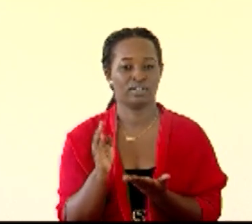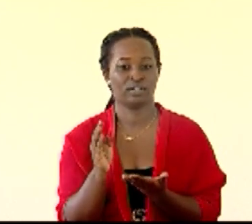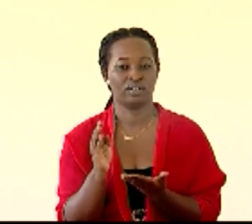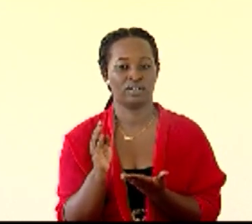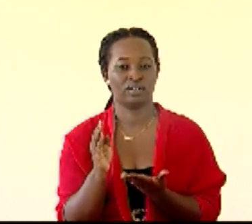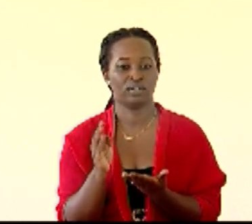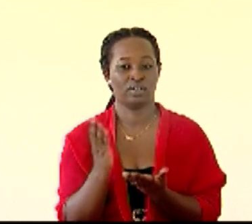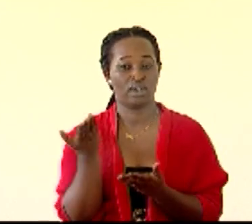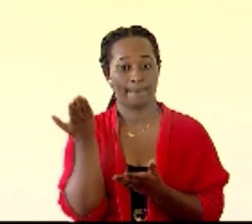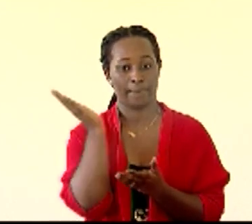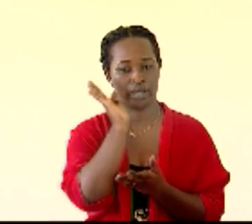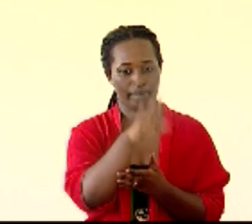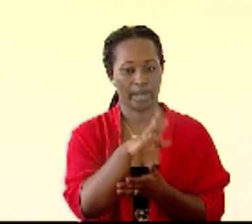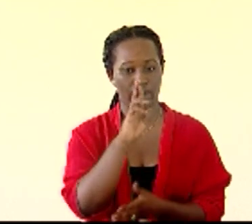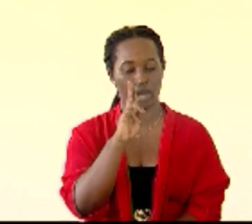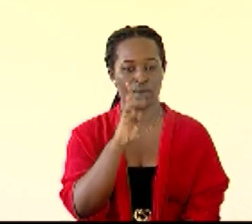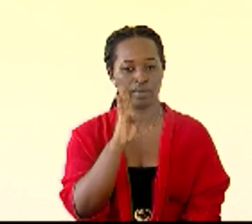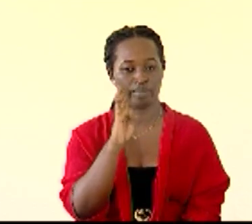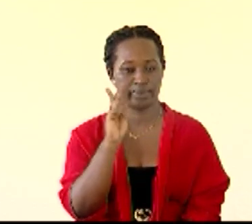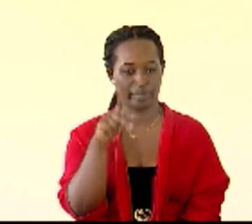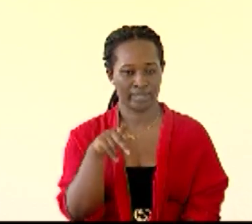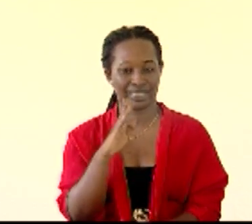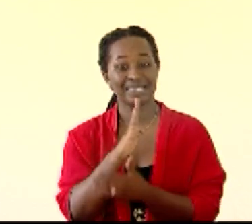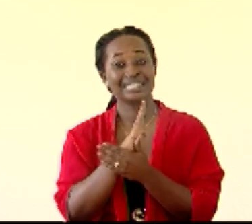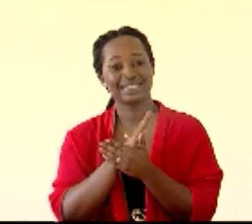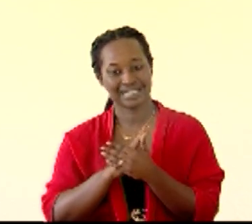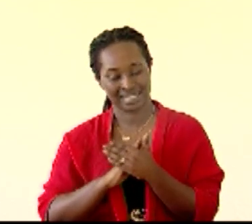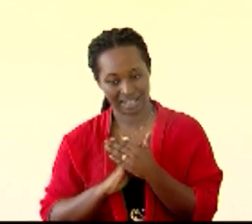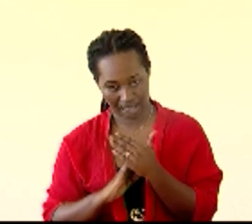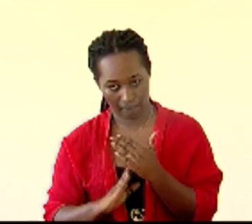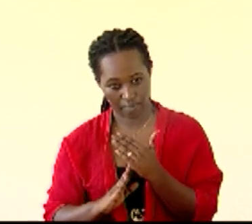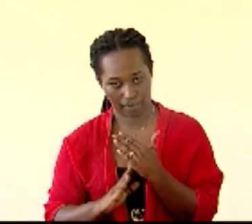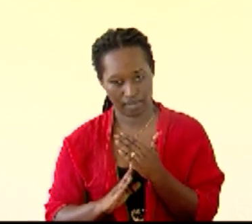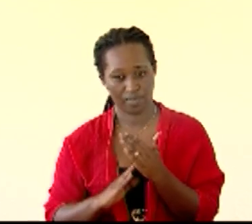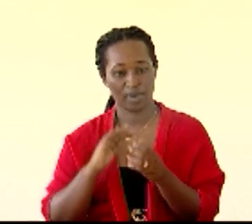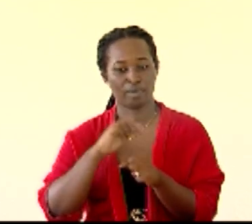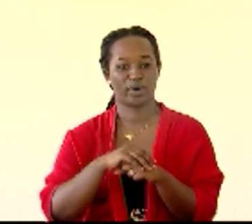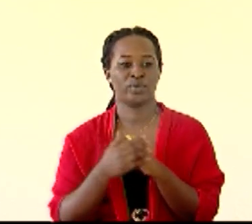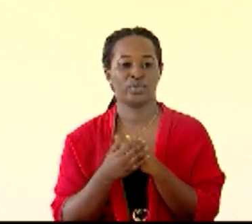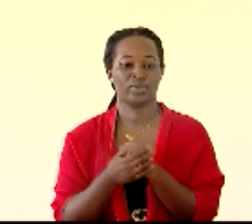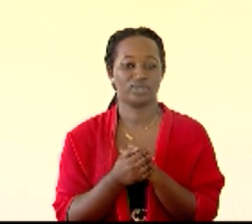rejuvenate, bring back RUBP. Some produce the glucose.